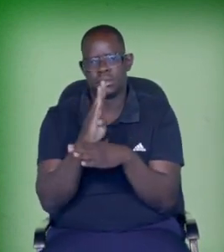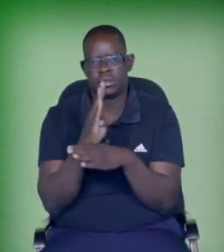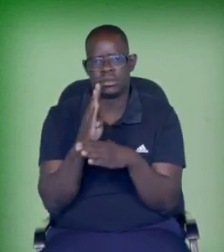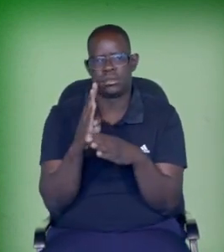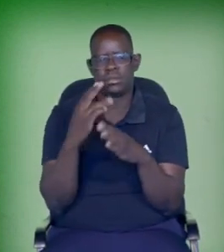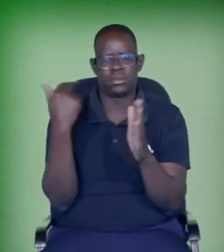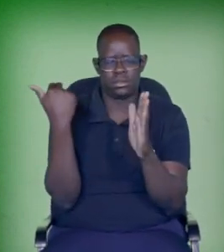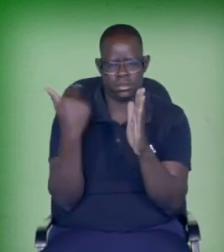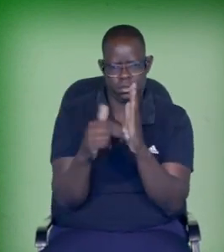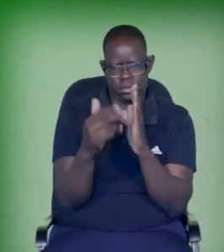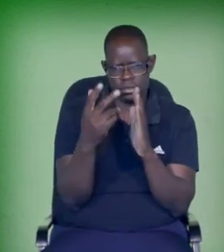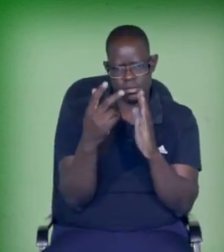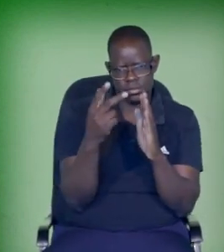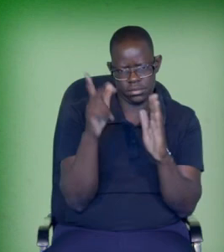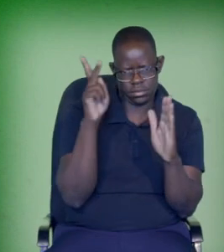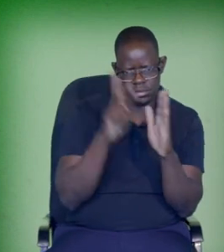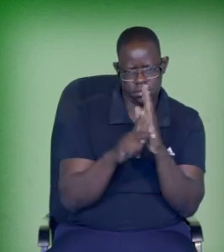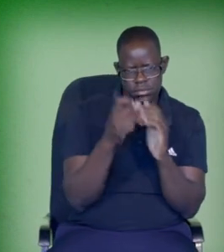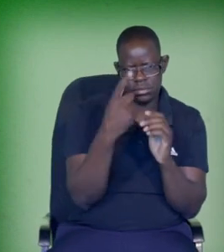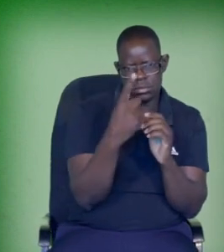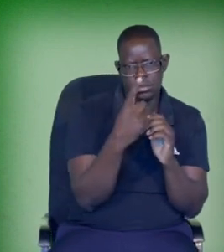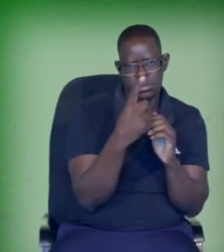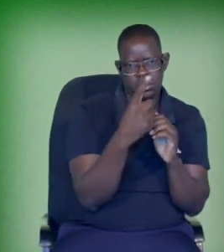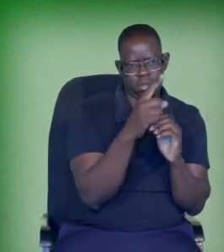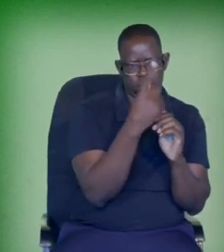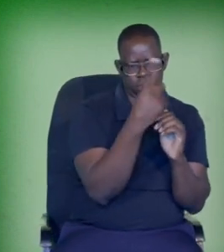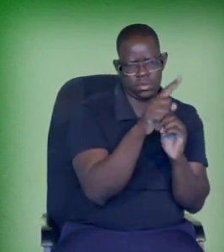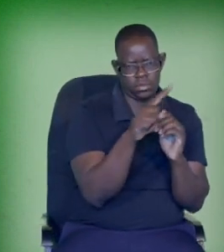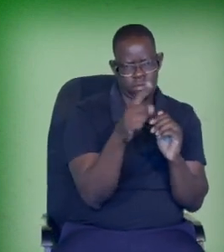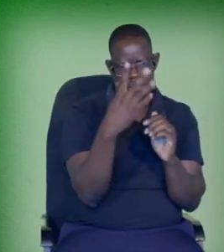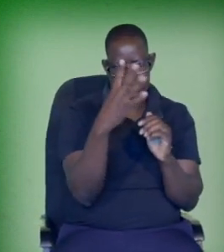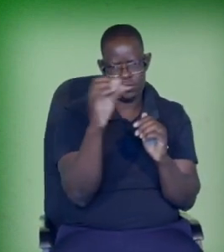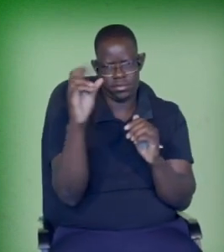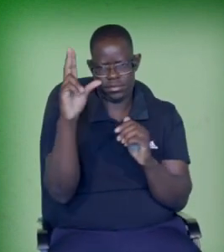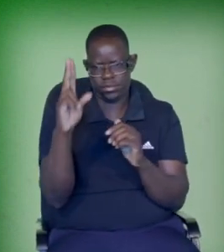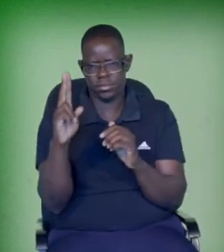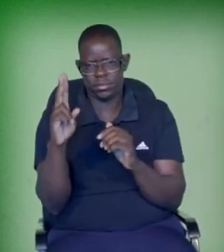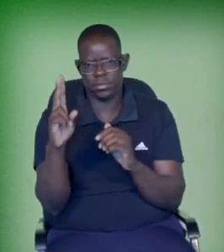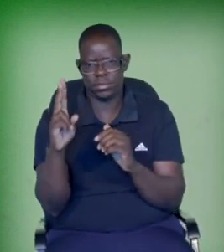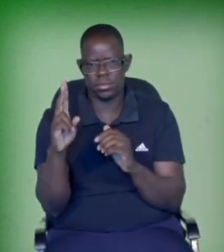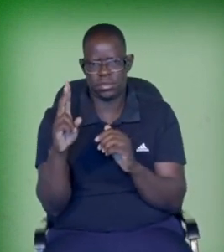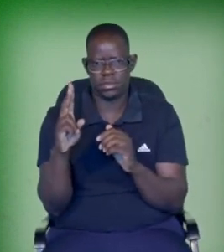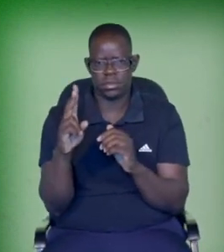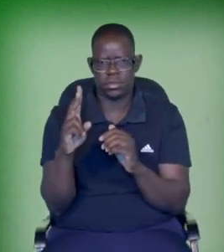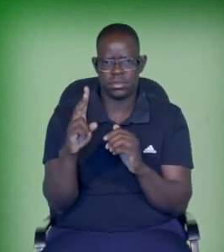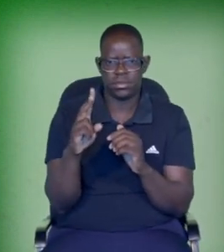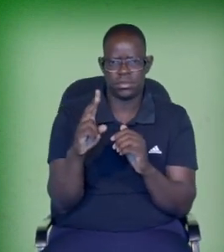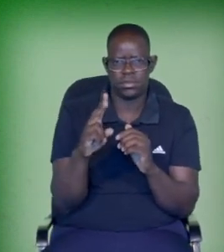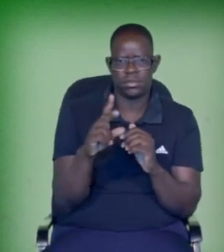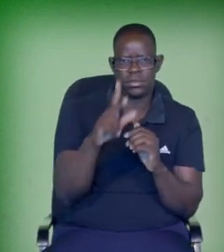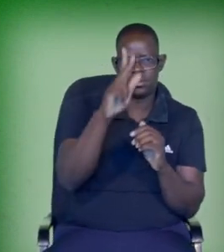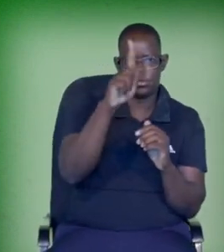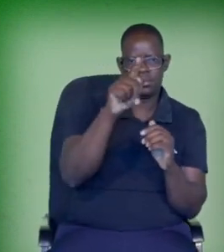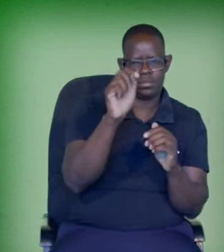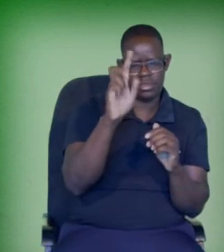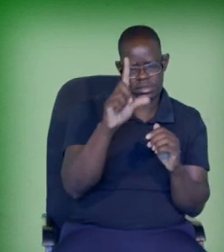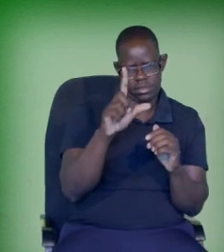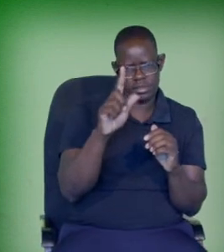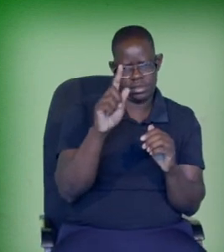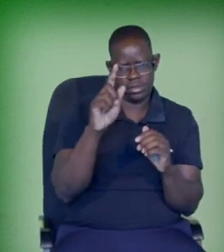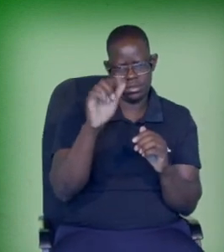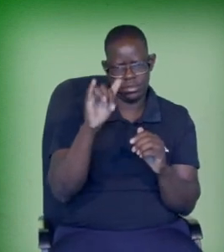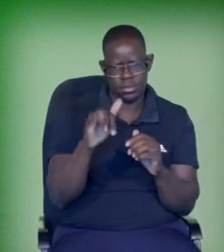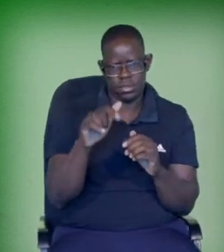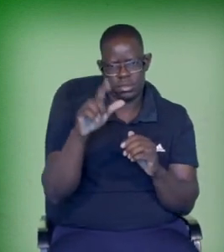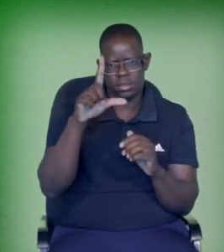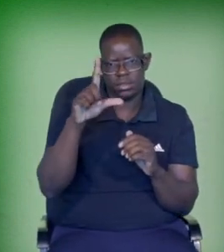legal personality owned by between 1 and 50 shareholders. Its name must end in the words proprietary limited,